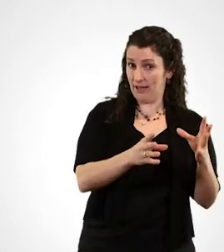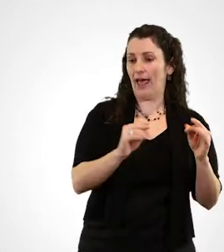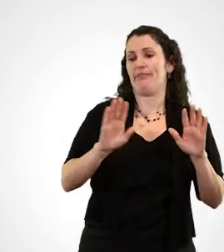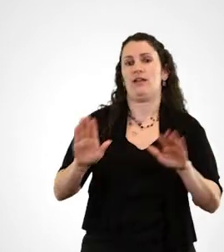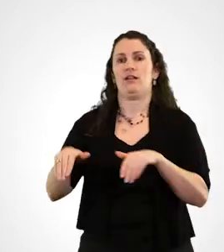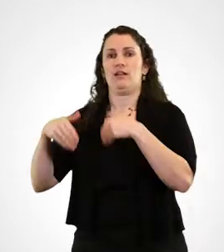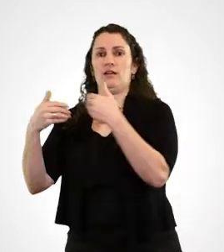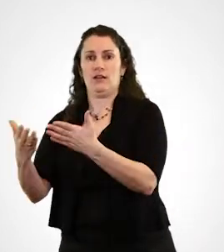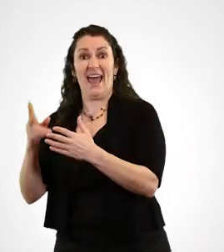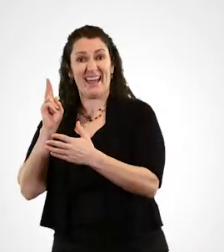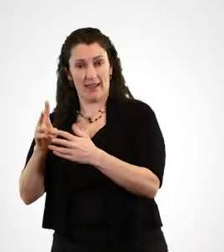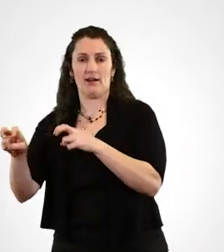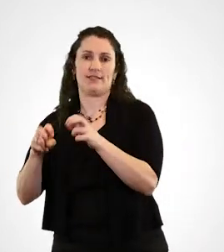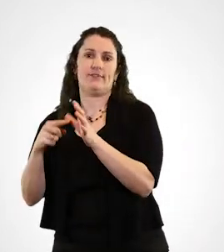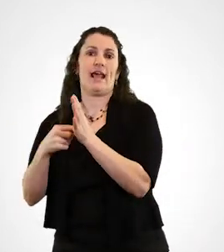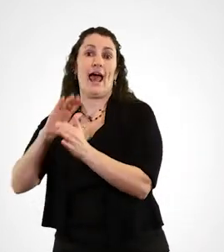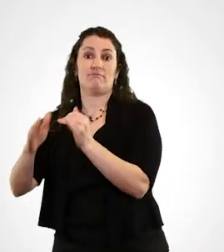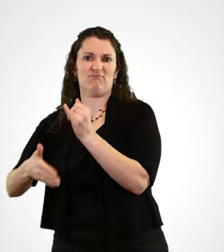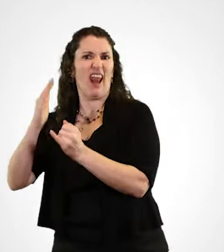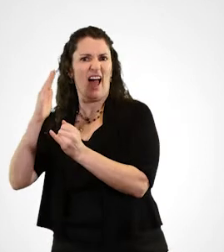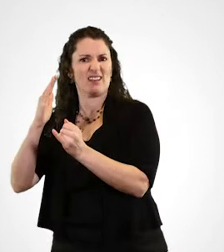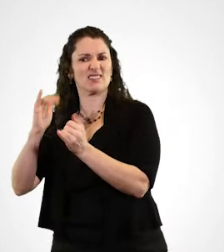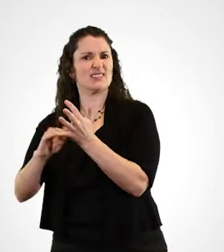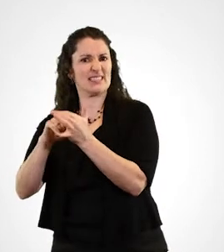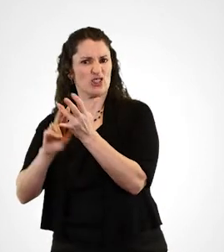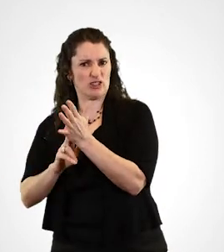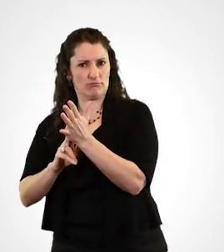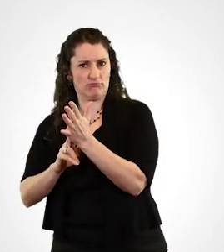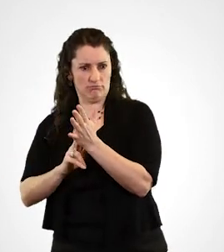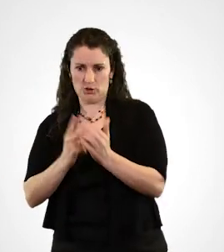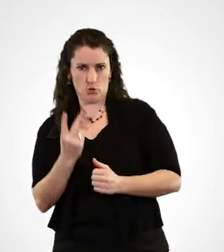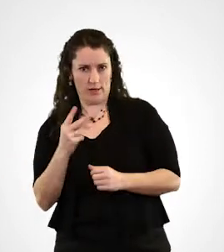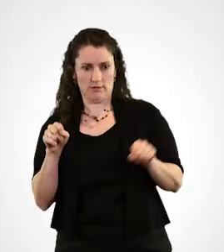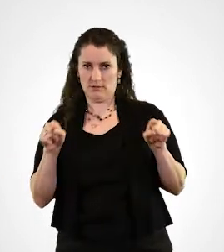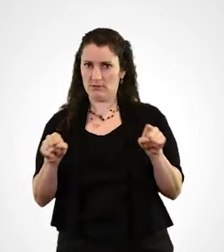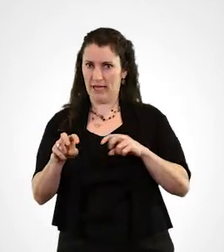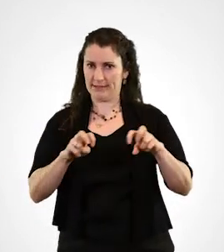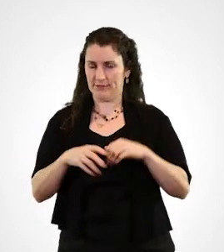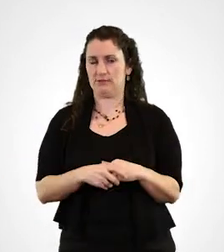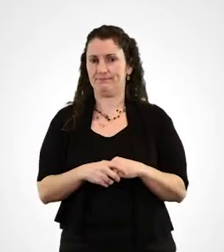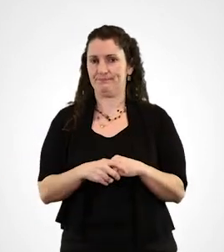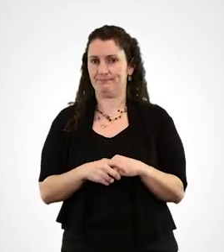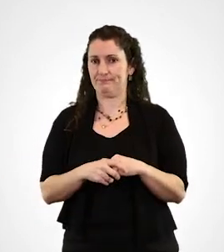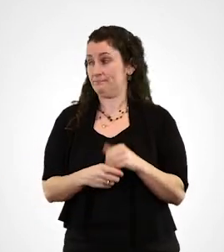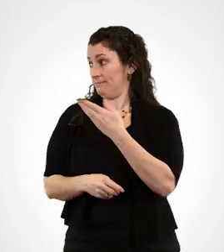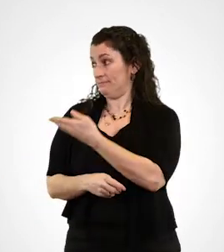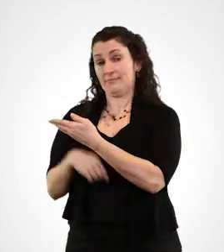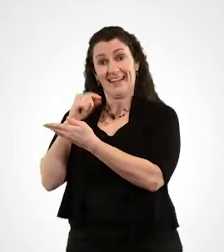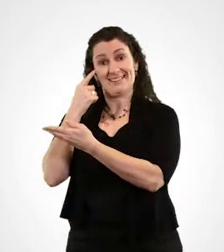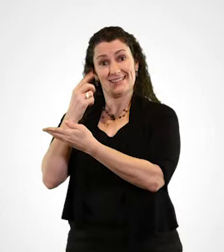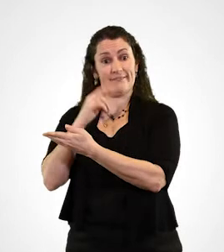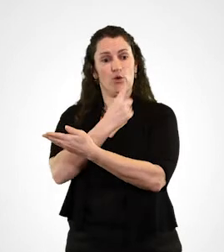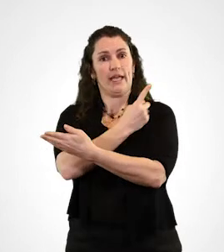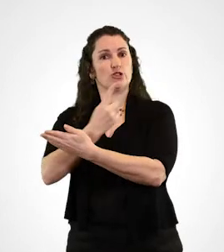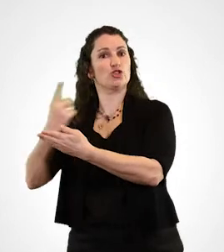the end. So during baseline and then at the last session of the intervention. And this presents the data for